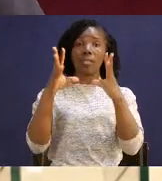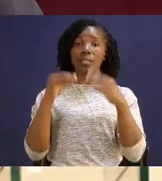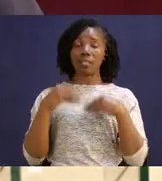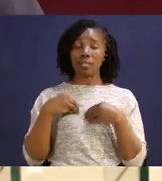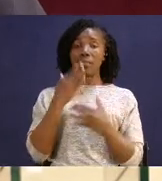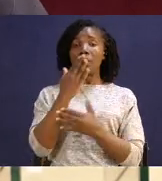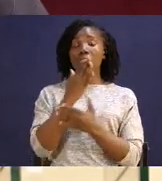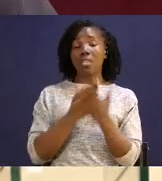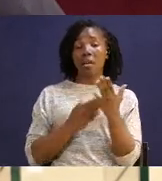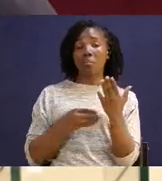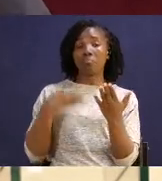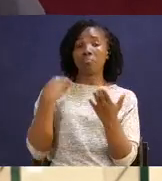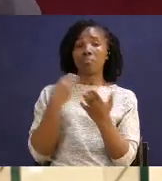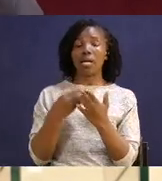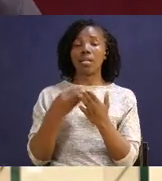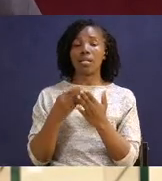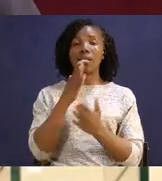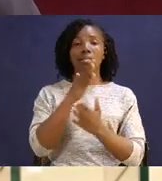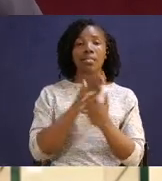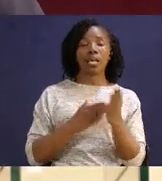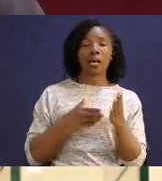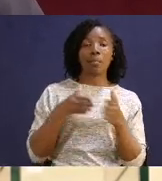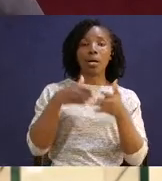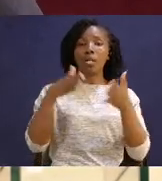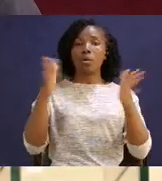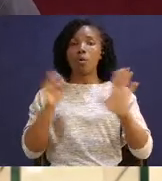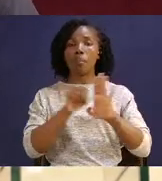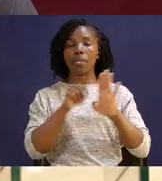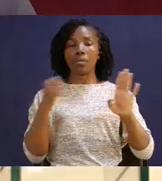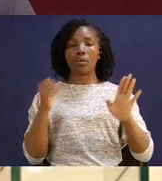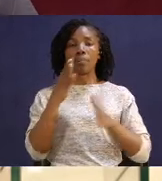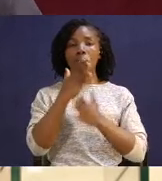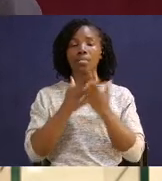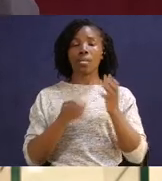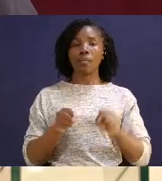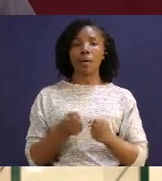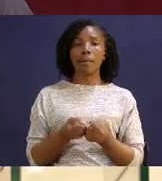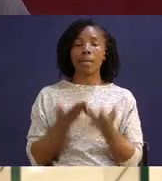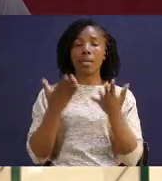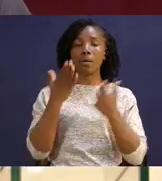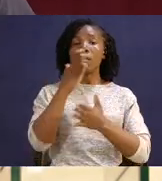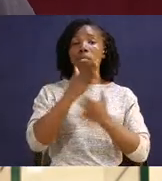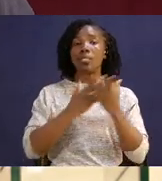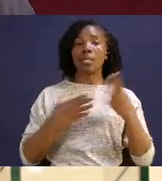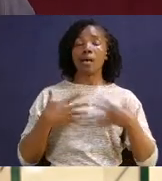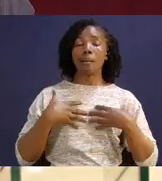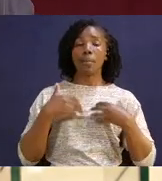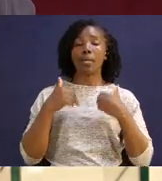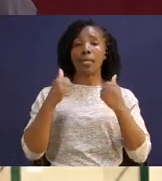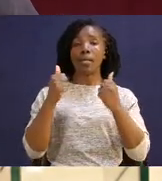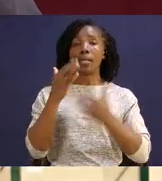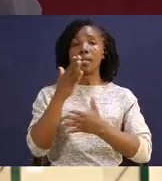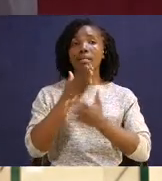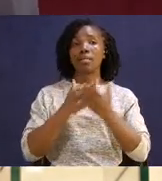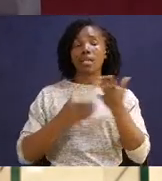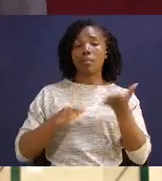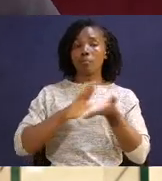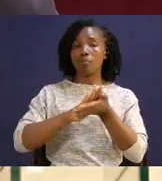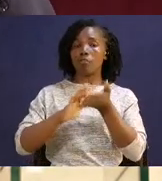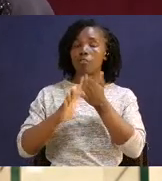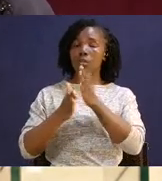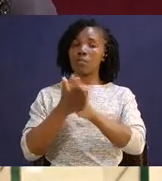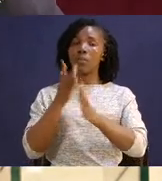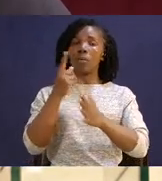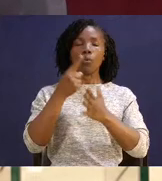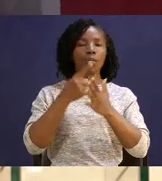is finances. Others, it's an open door. Others, it is a breakthrough. Others, it is healing. Others, it is forgiveness.